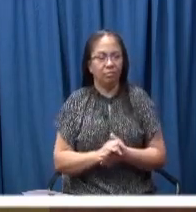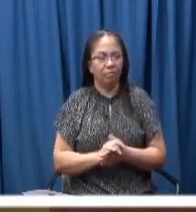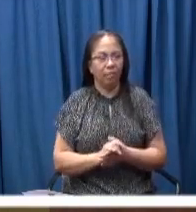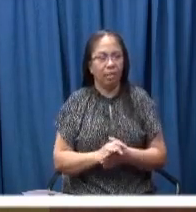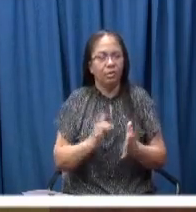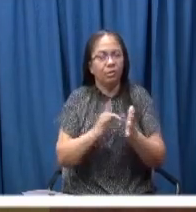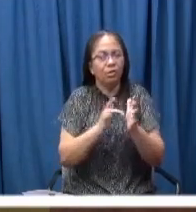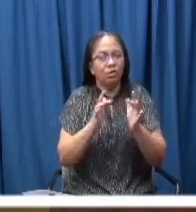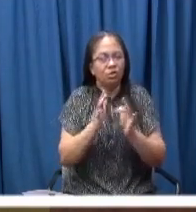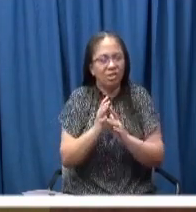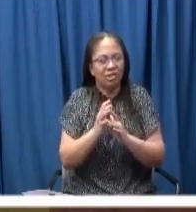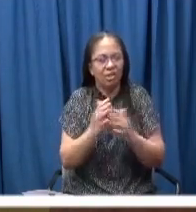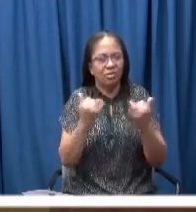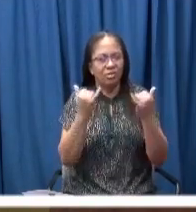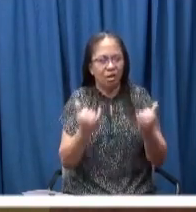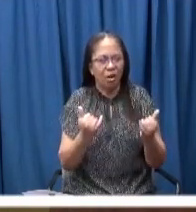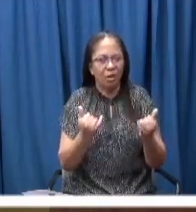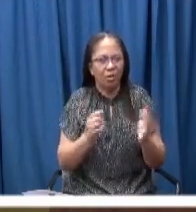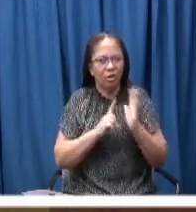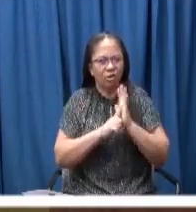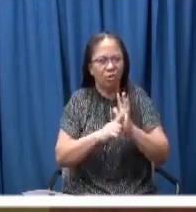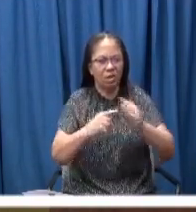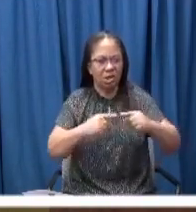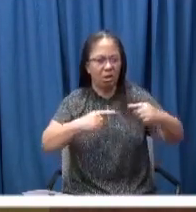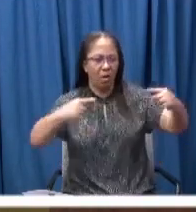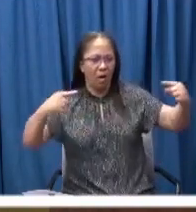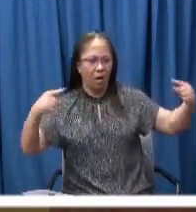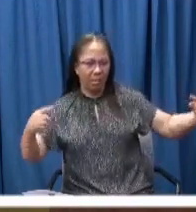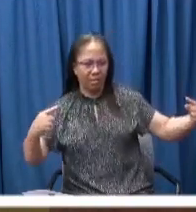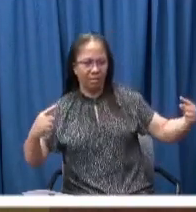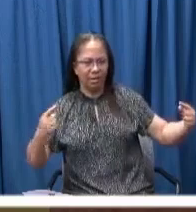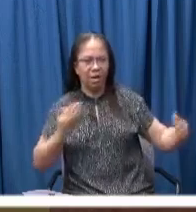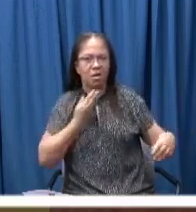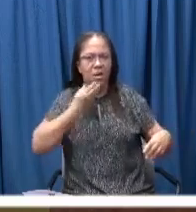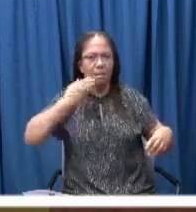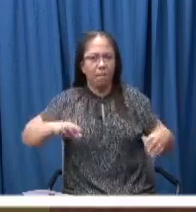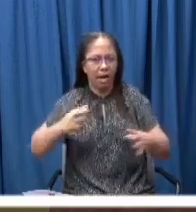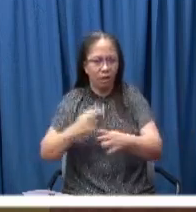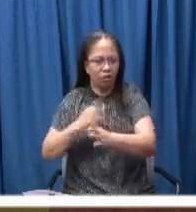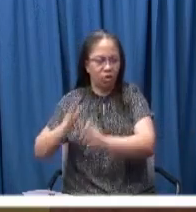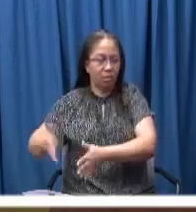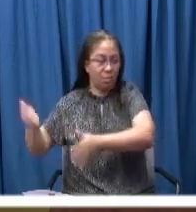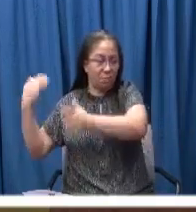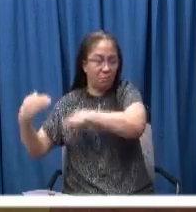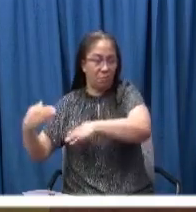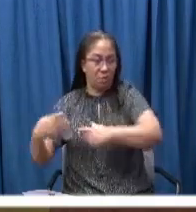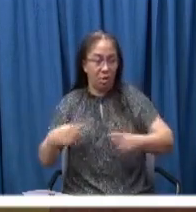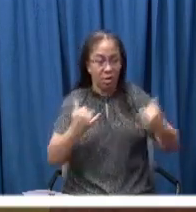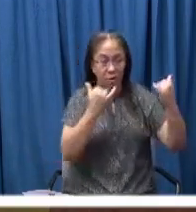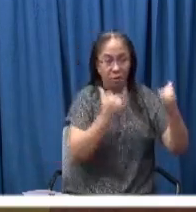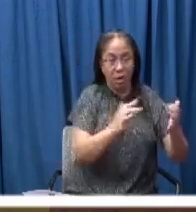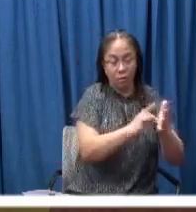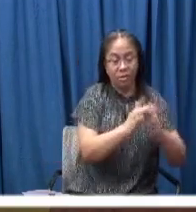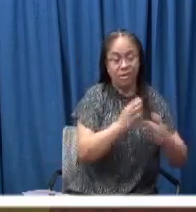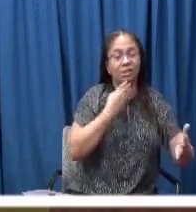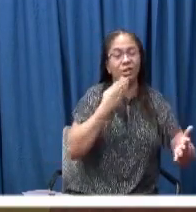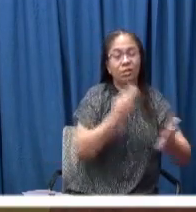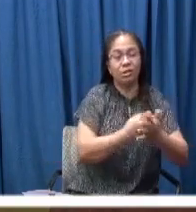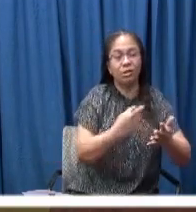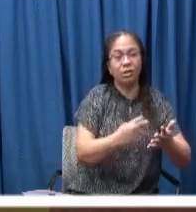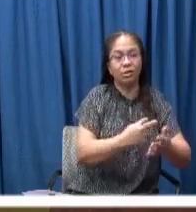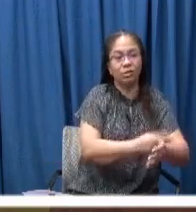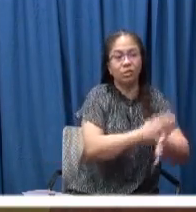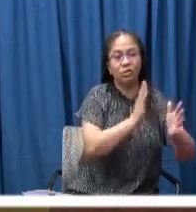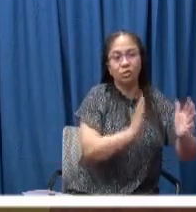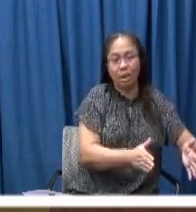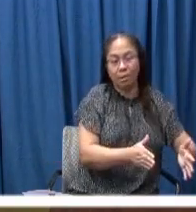And so Jesus is contrasting the bad shepherds with him, the good shepherd. But in the text, he's also